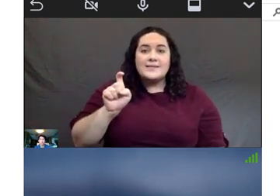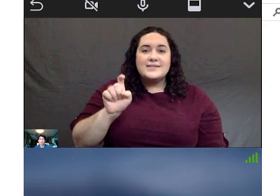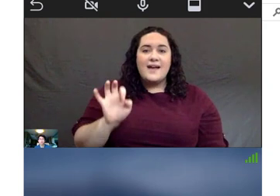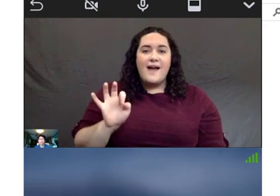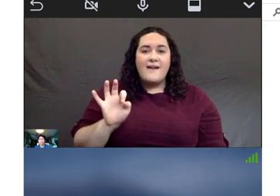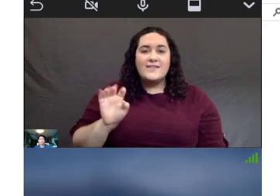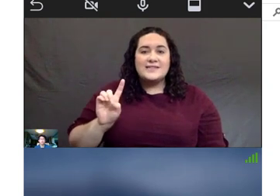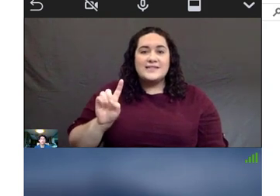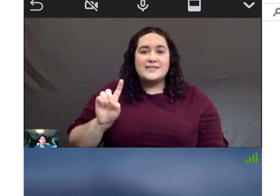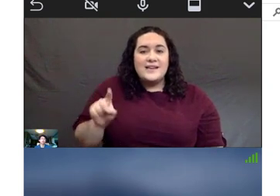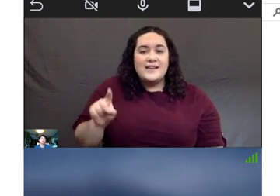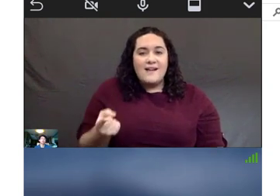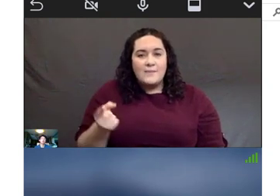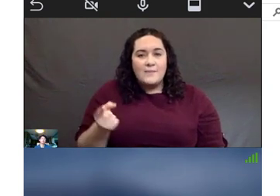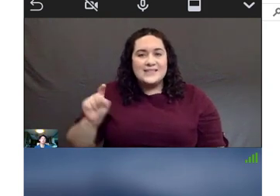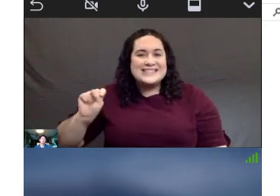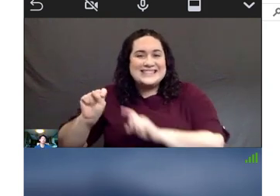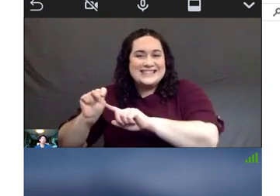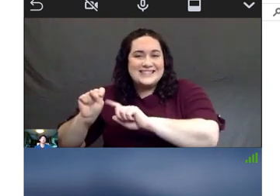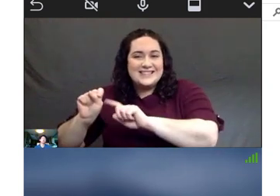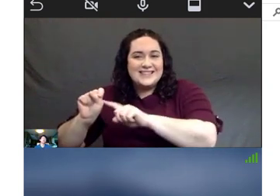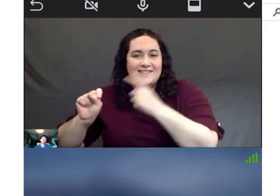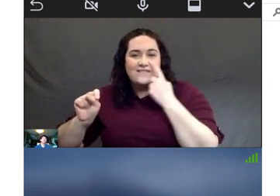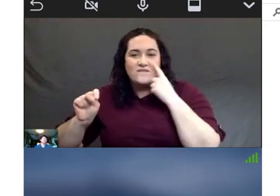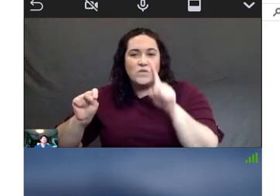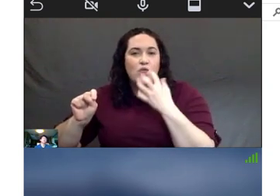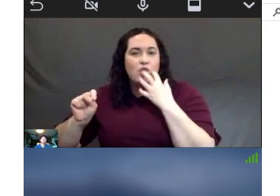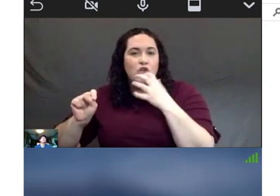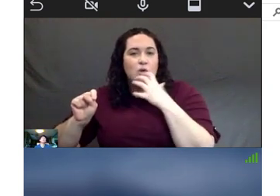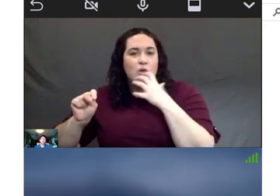thermal entrance length.